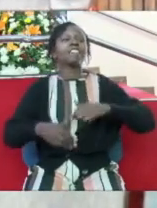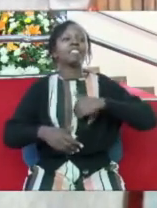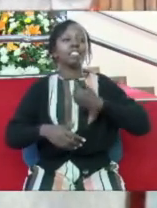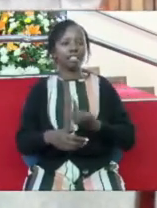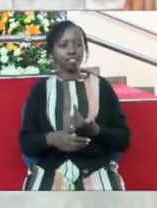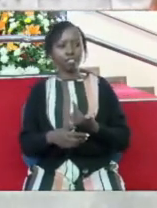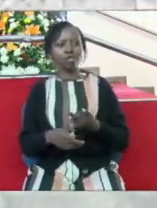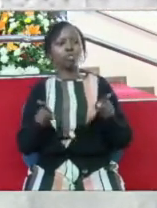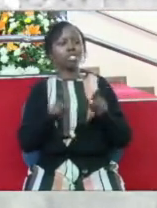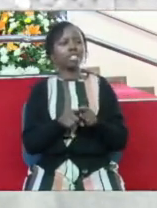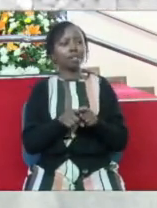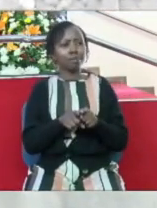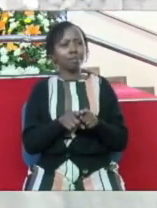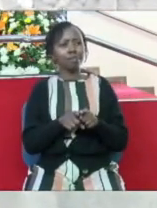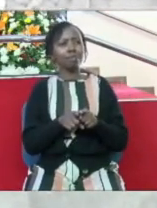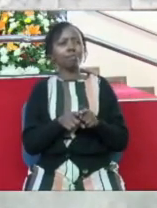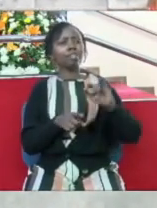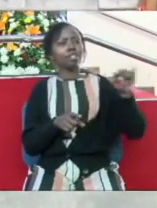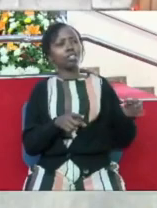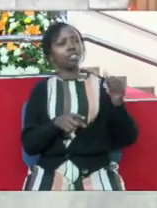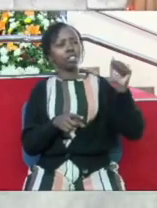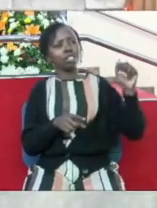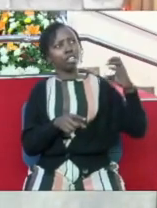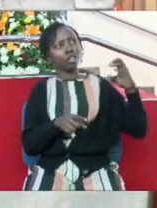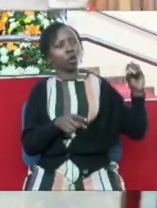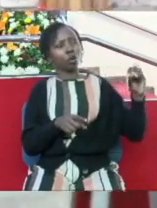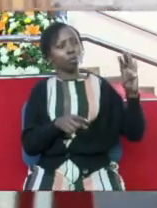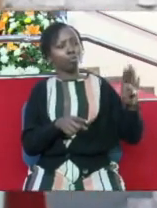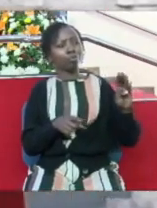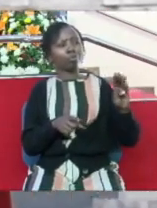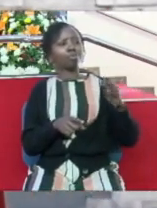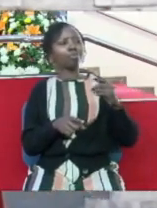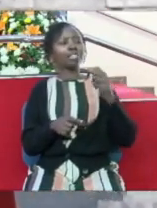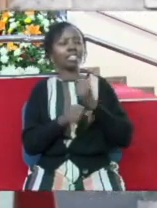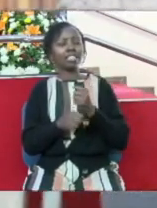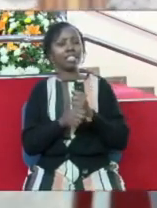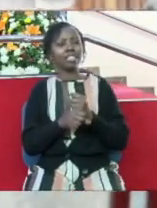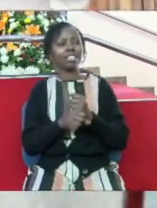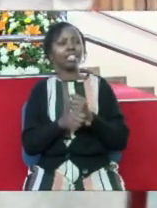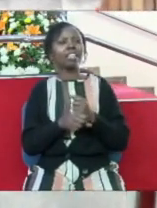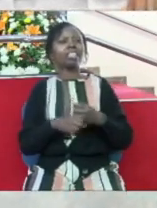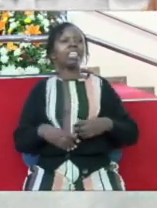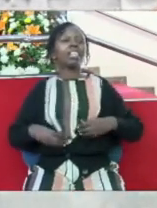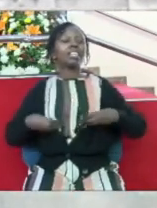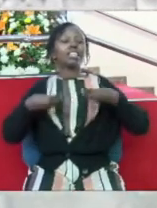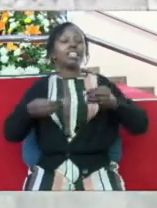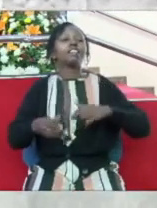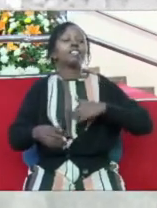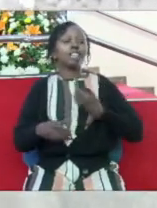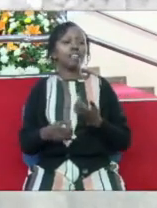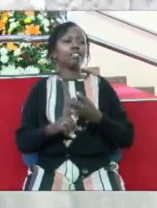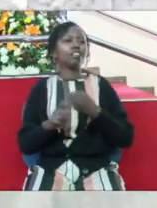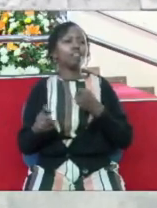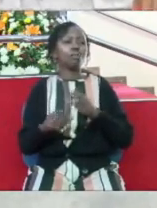Yakobo alifanya. He emptied himself of his wives. Alijitoa utupu wake na watu wake. He emptied himself of his children. Akajitoa watoto wake.